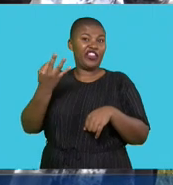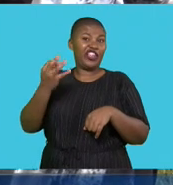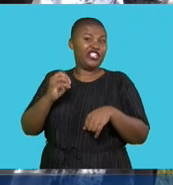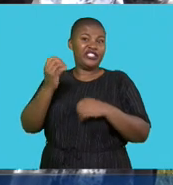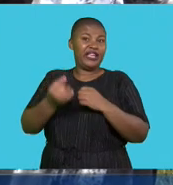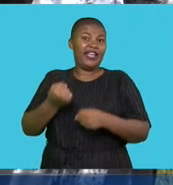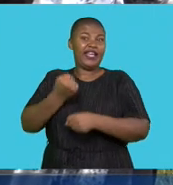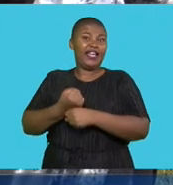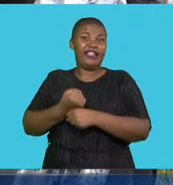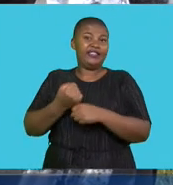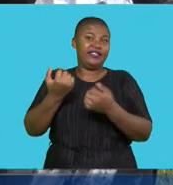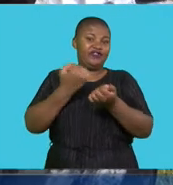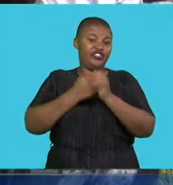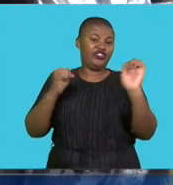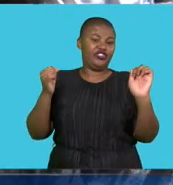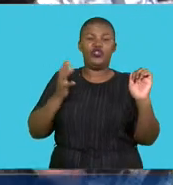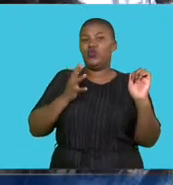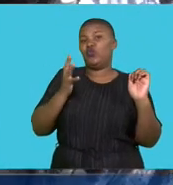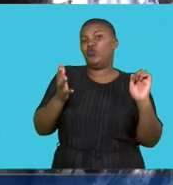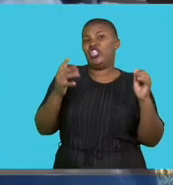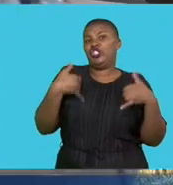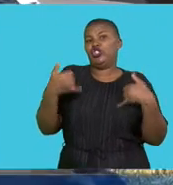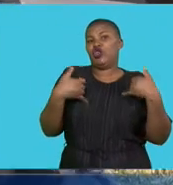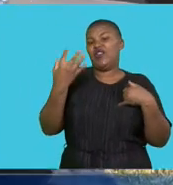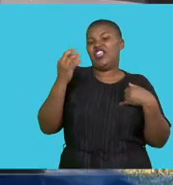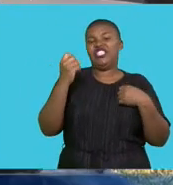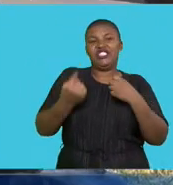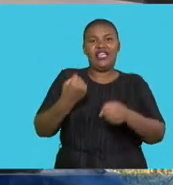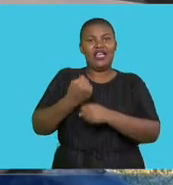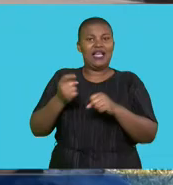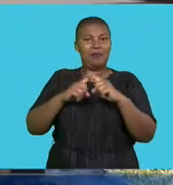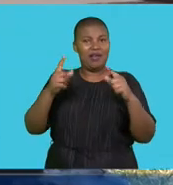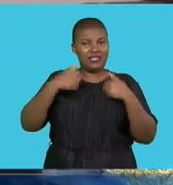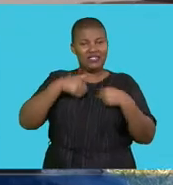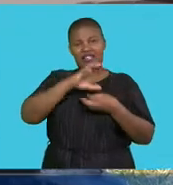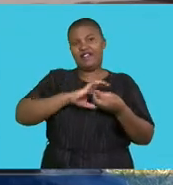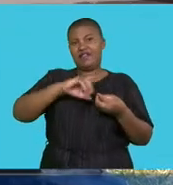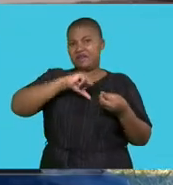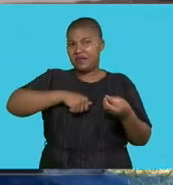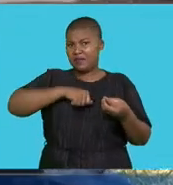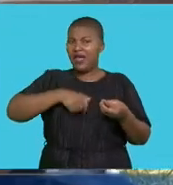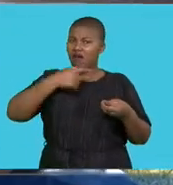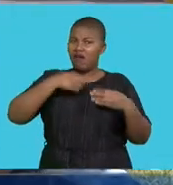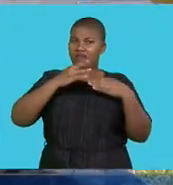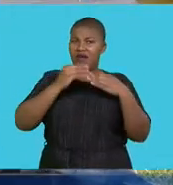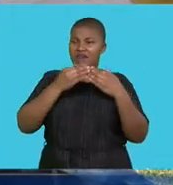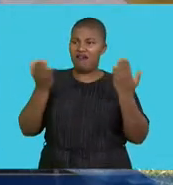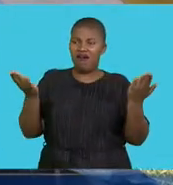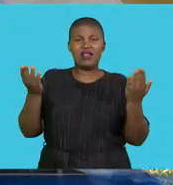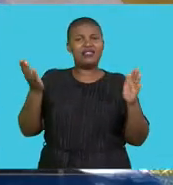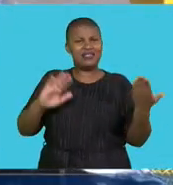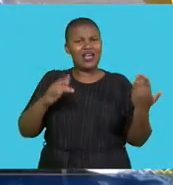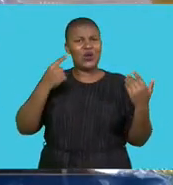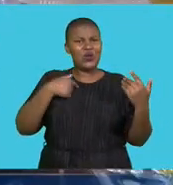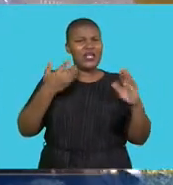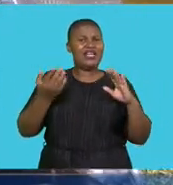30 years ba enjoy freedom ya 30 years rona re botlhokogampe di family tsa rona ra thophega ba buti